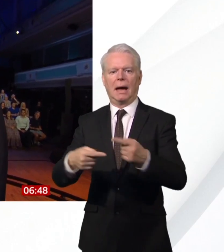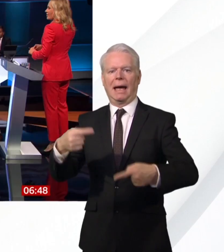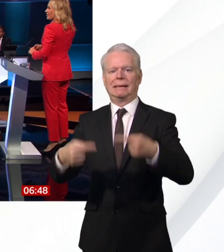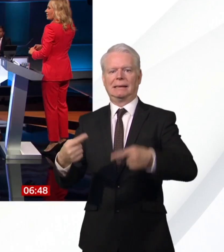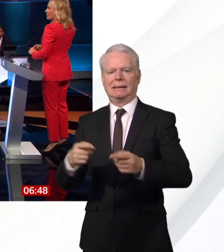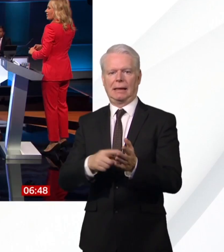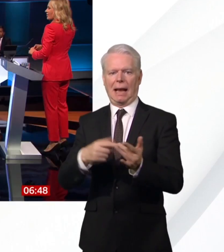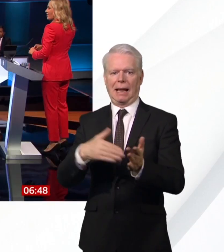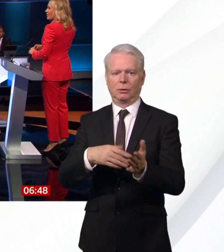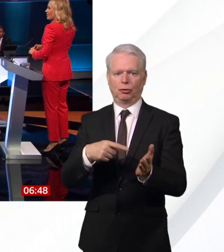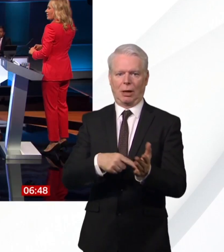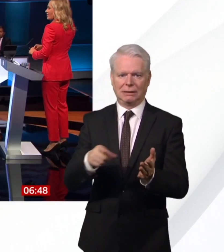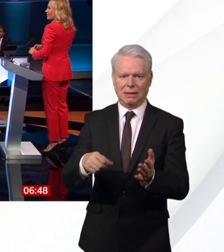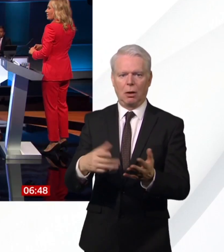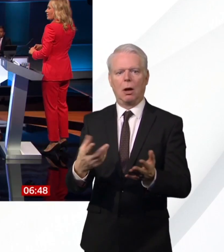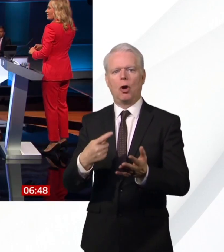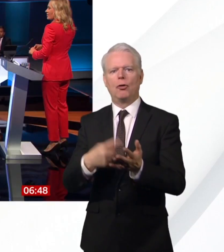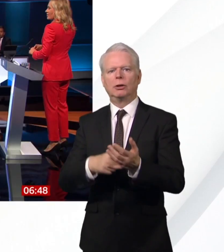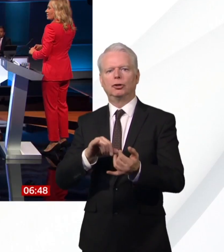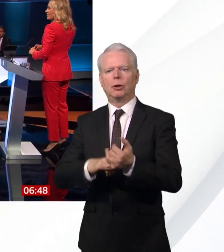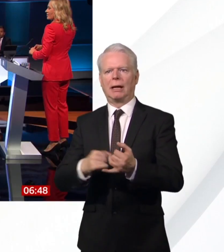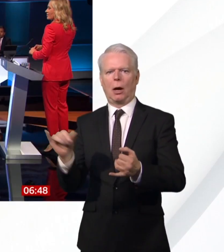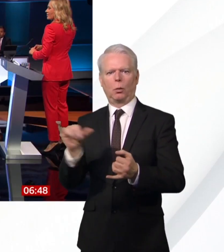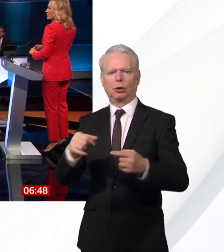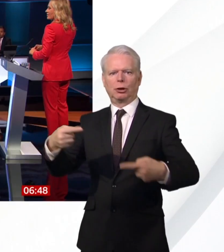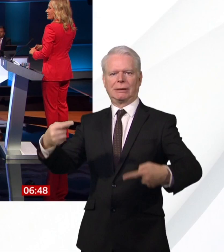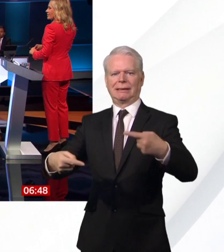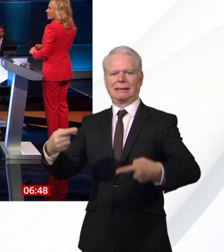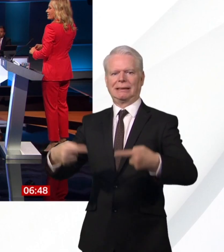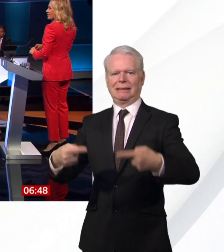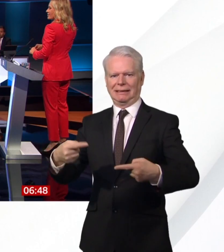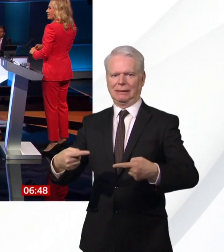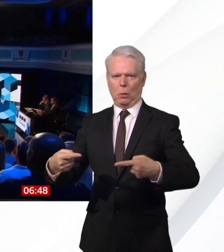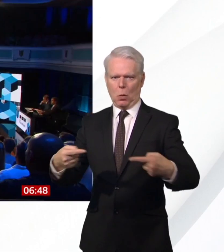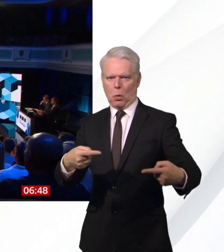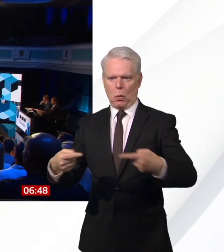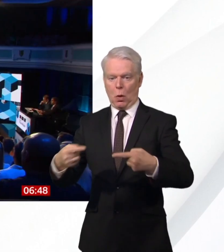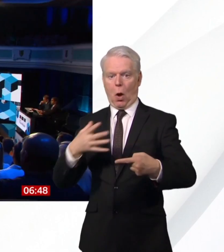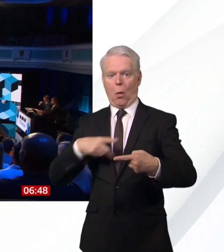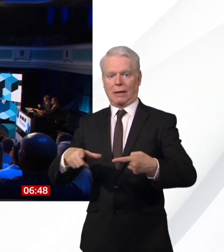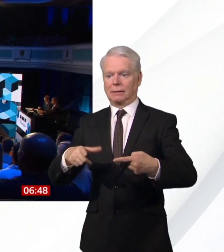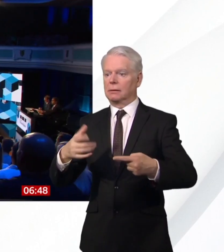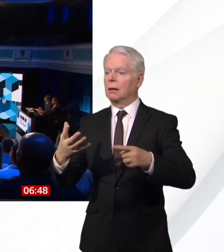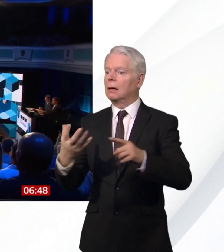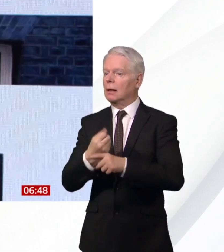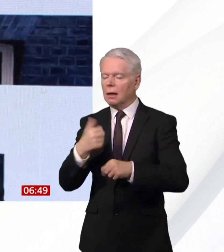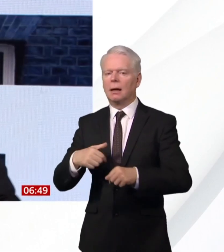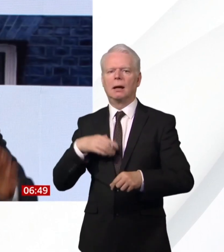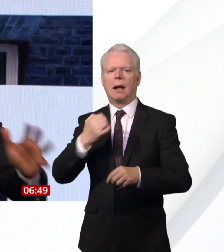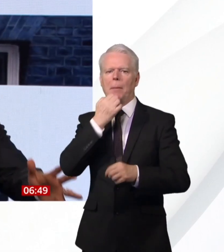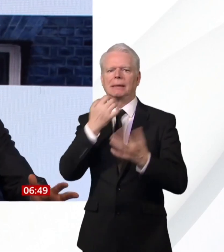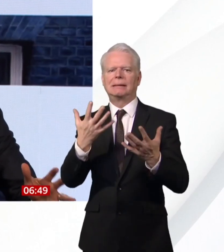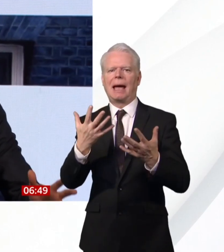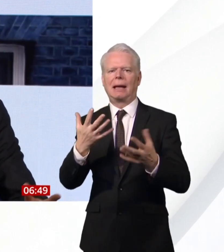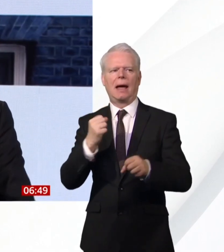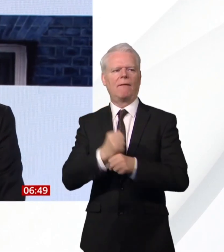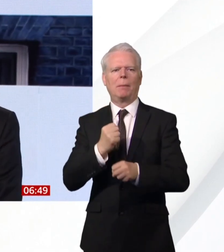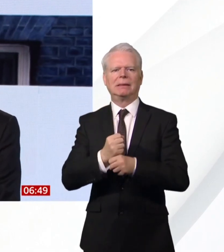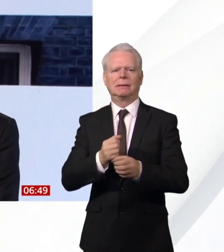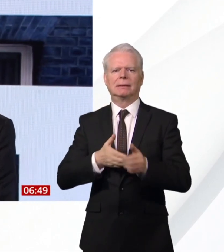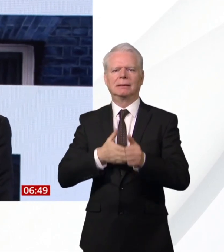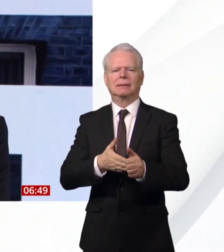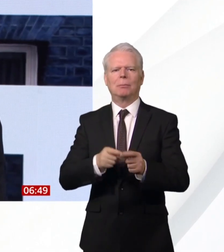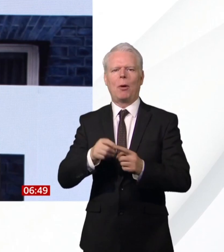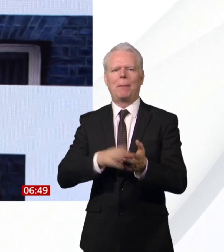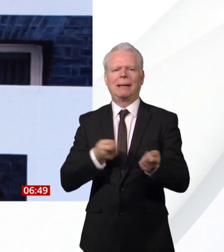Sunak? Followed by the crash. As they fought to make it to number 10, they clashed repeatedly, mainly over the economy. Your proposals would mean that